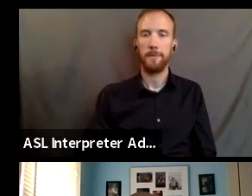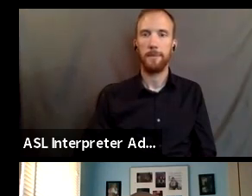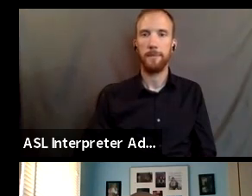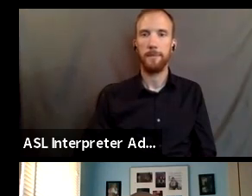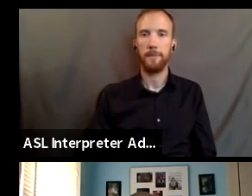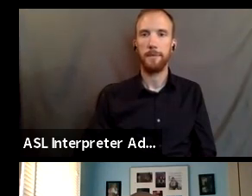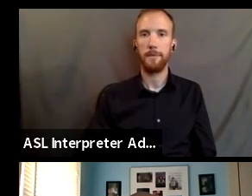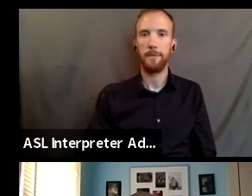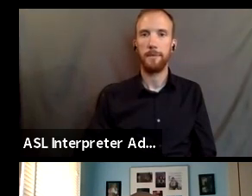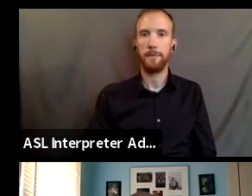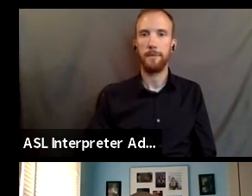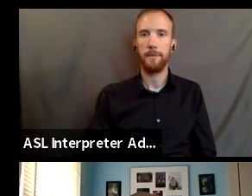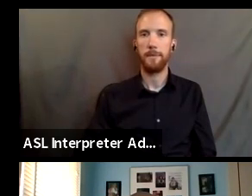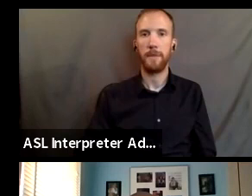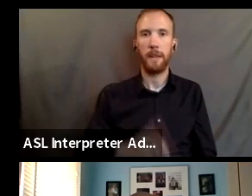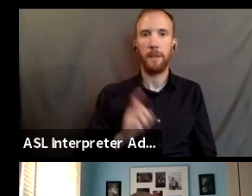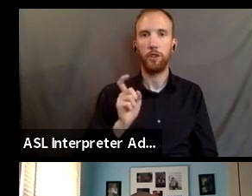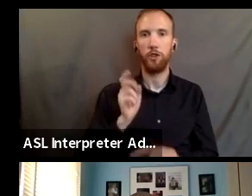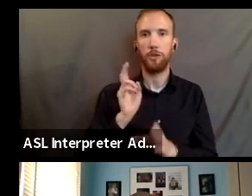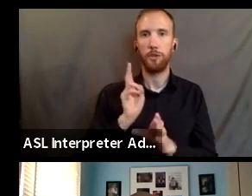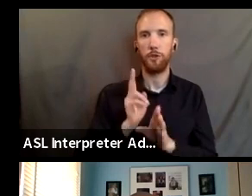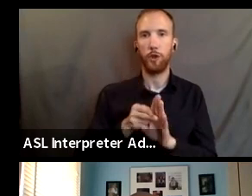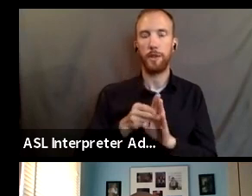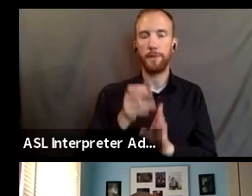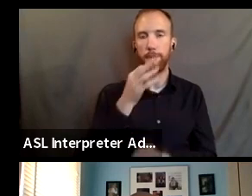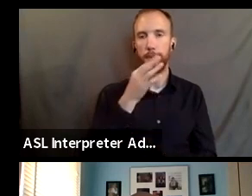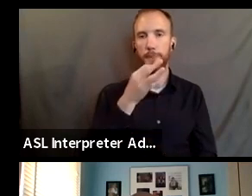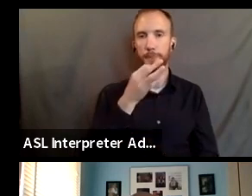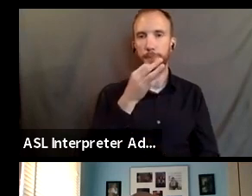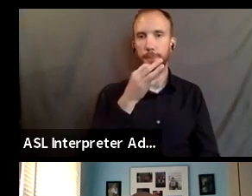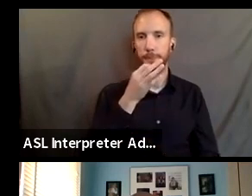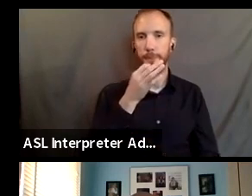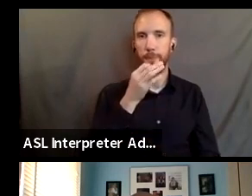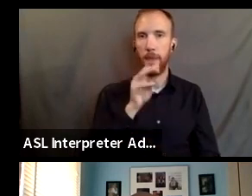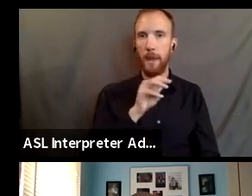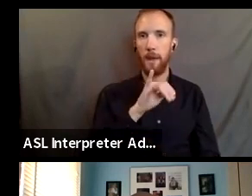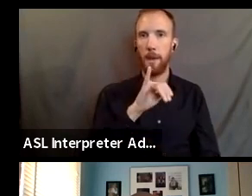she'll join us in just a second miss khan